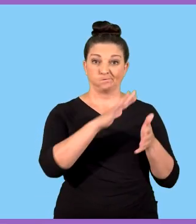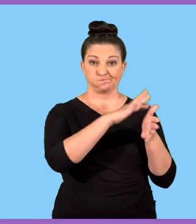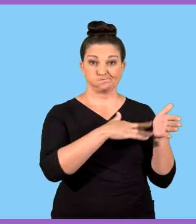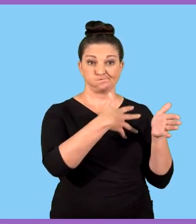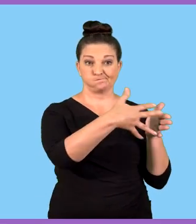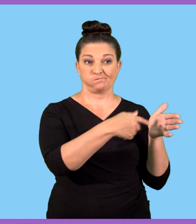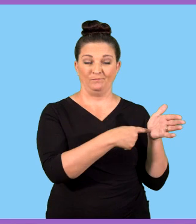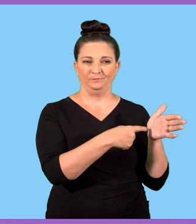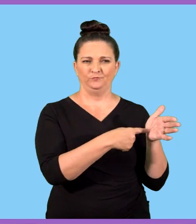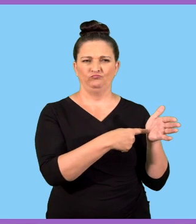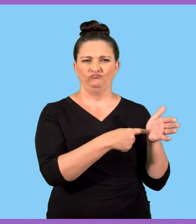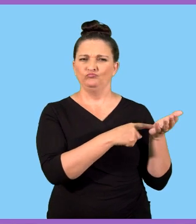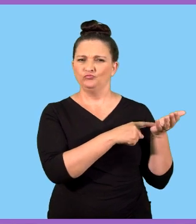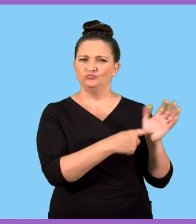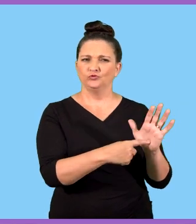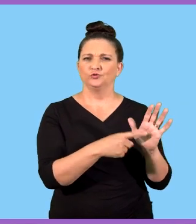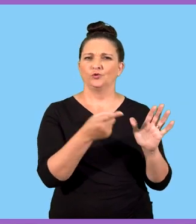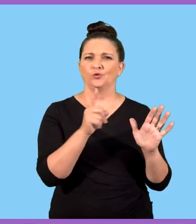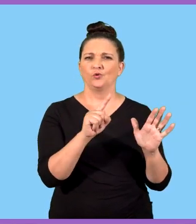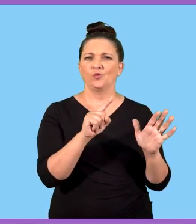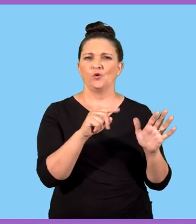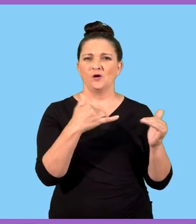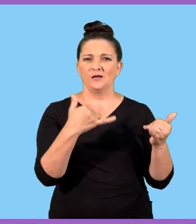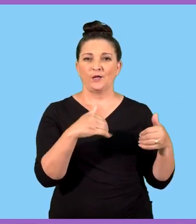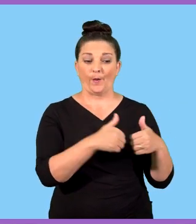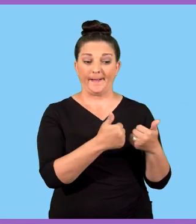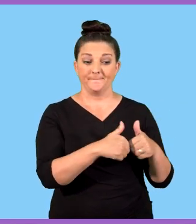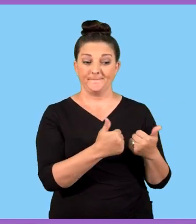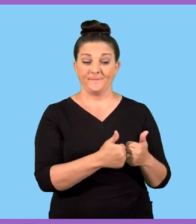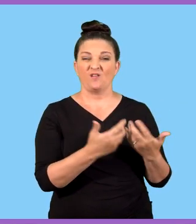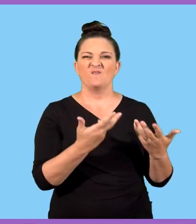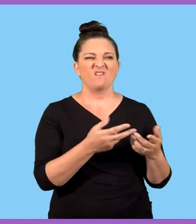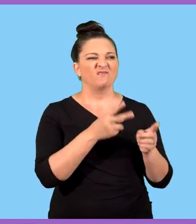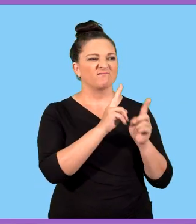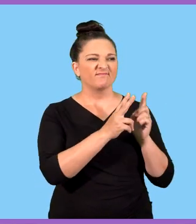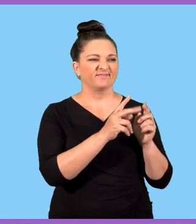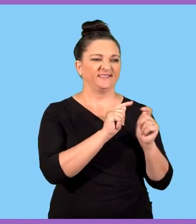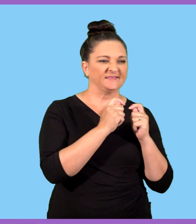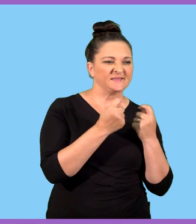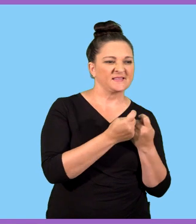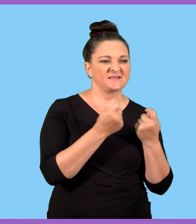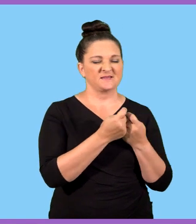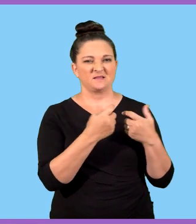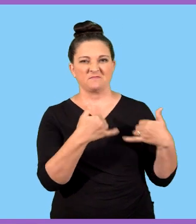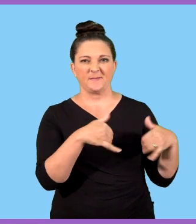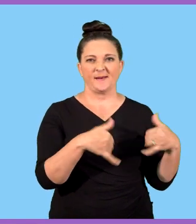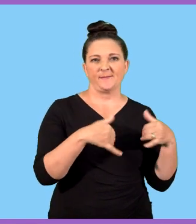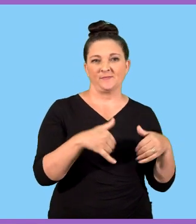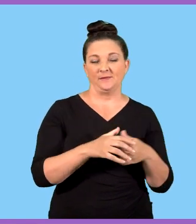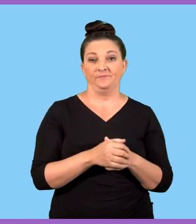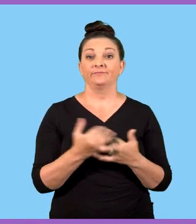The table shows the results of the games played by 12 teams. Excuse me. Answer the questions that follow.